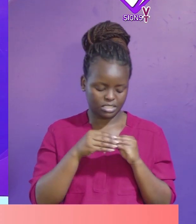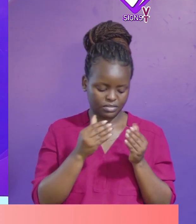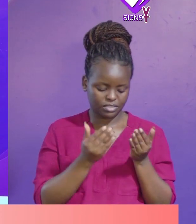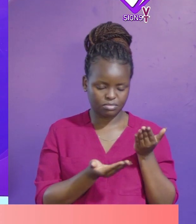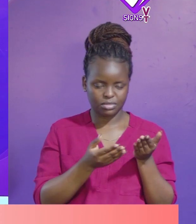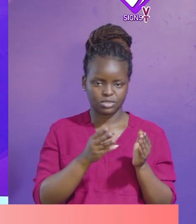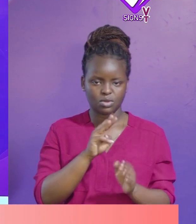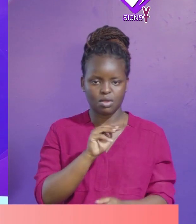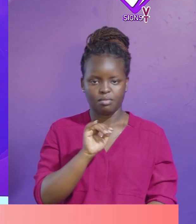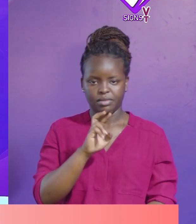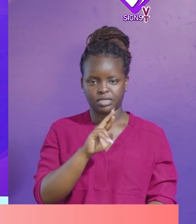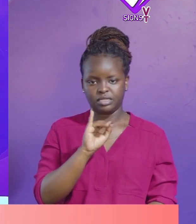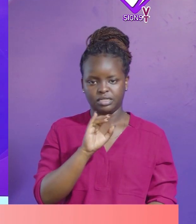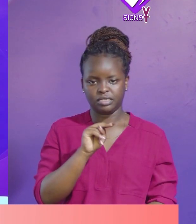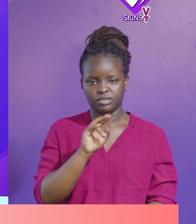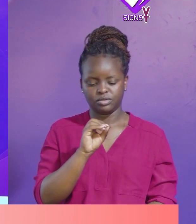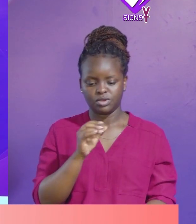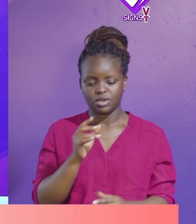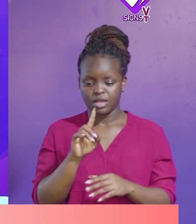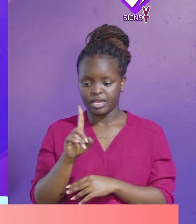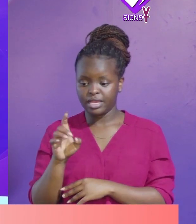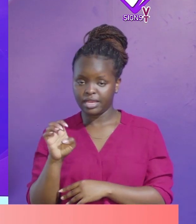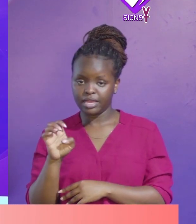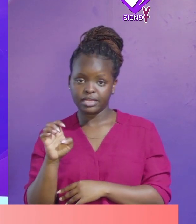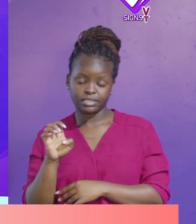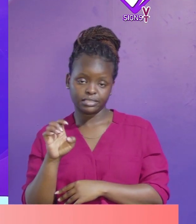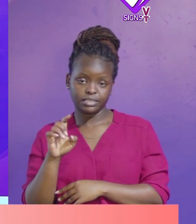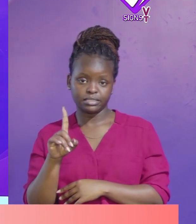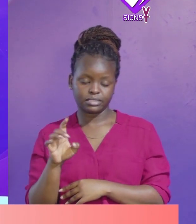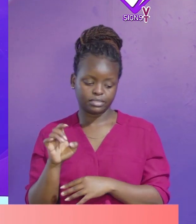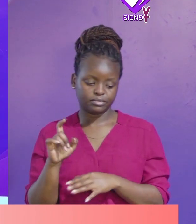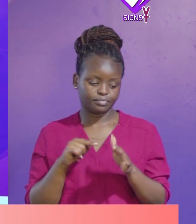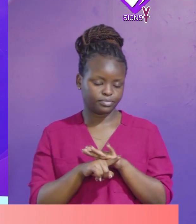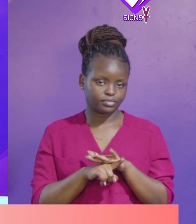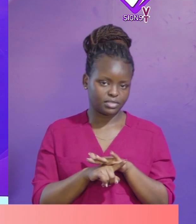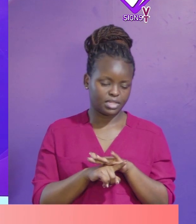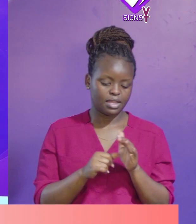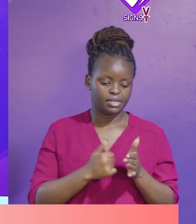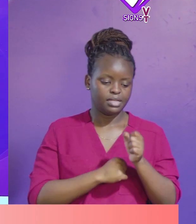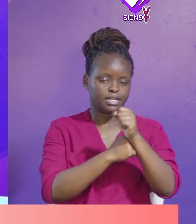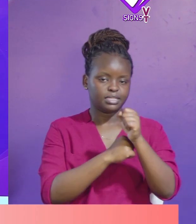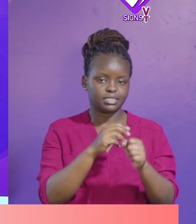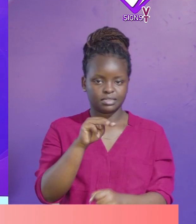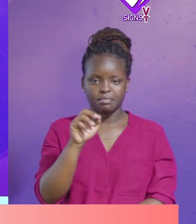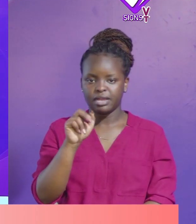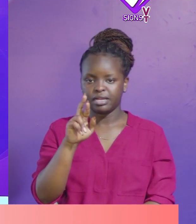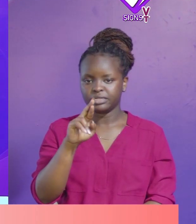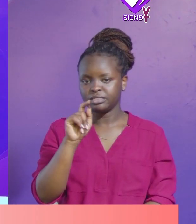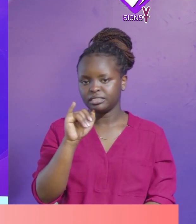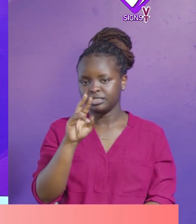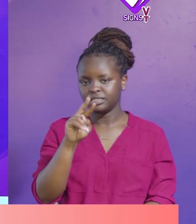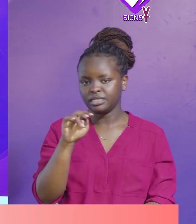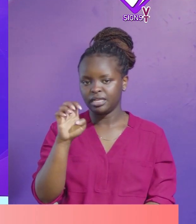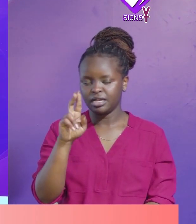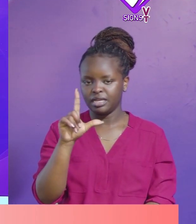Eze Eberechi came in, he managed to assist Martinelli. That was a nice ball from the midfield to the striking line to make sure